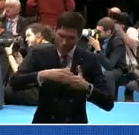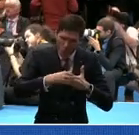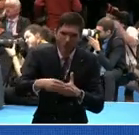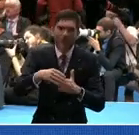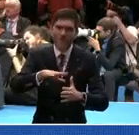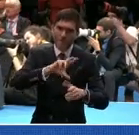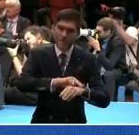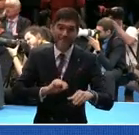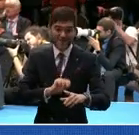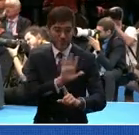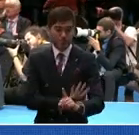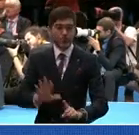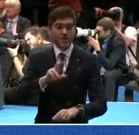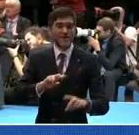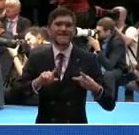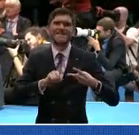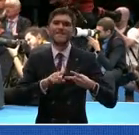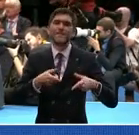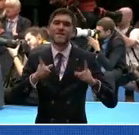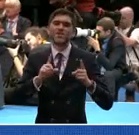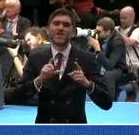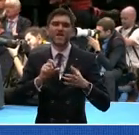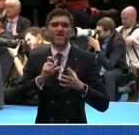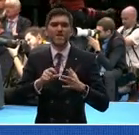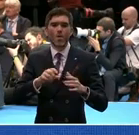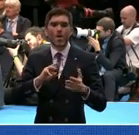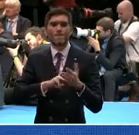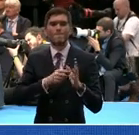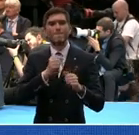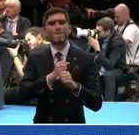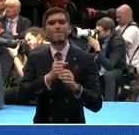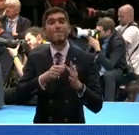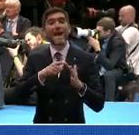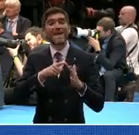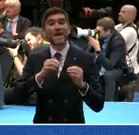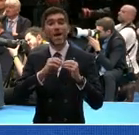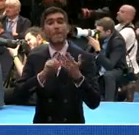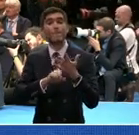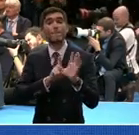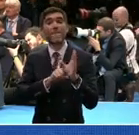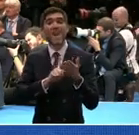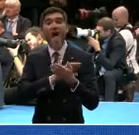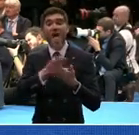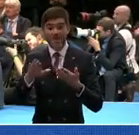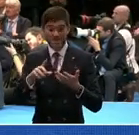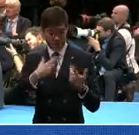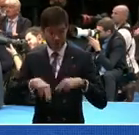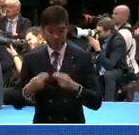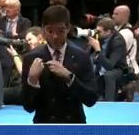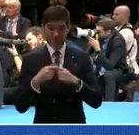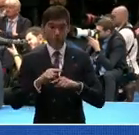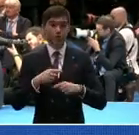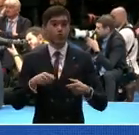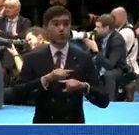police. Deputy Chief Constable Maggie Blythe, accountable to you through me.